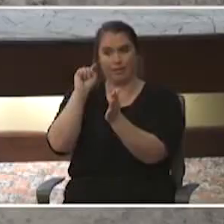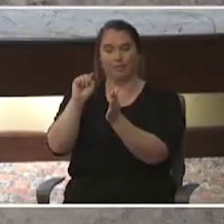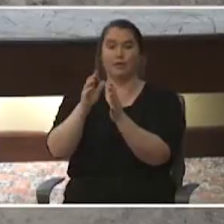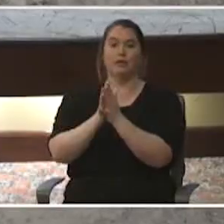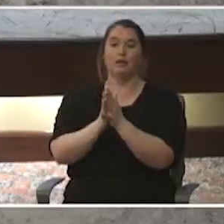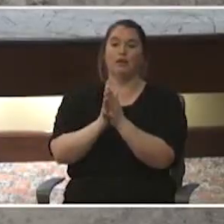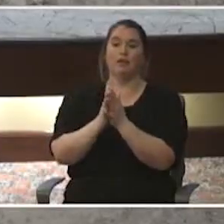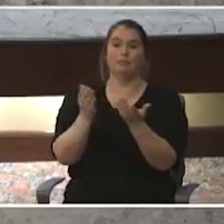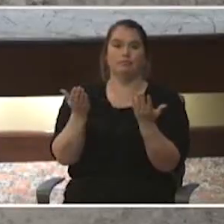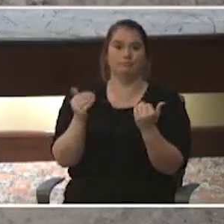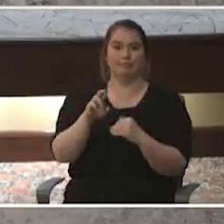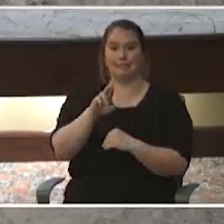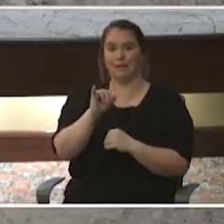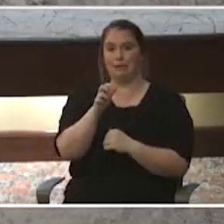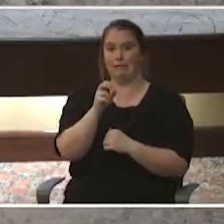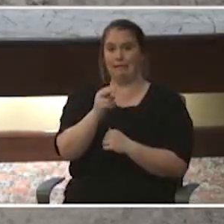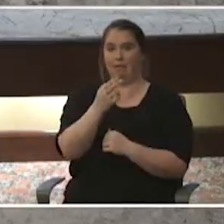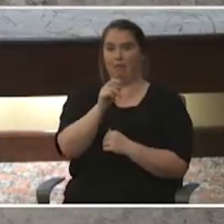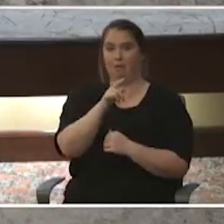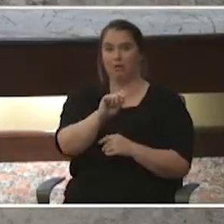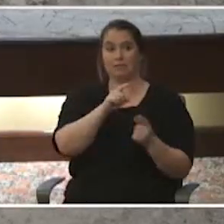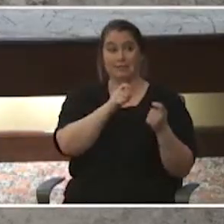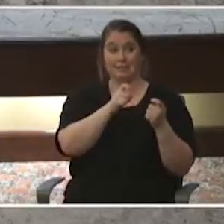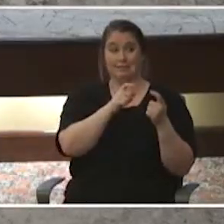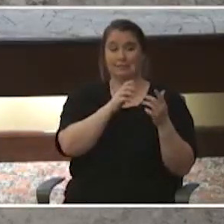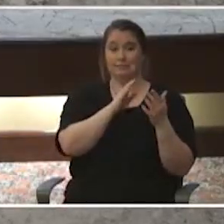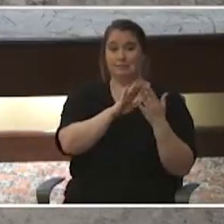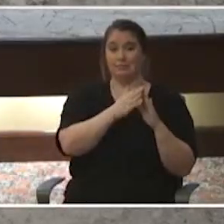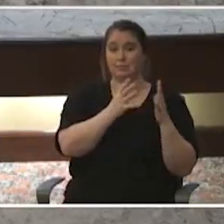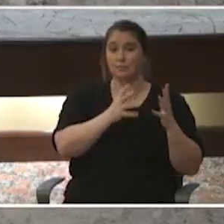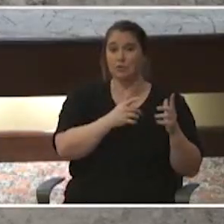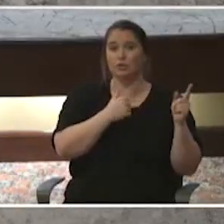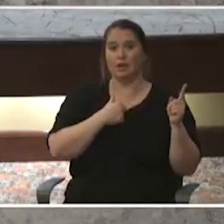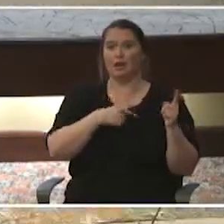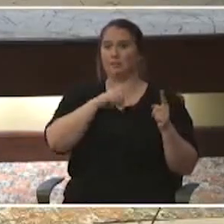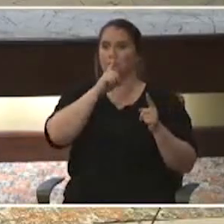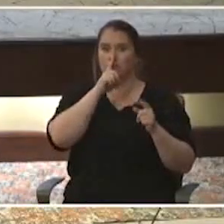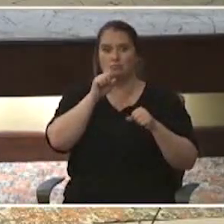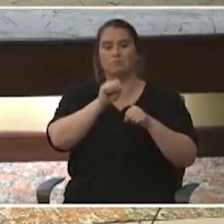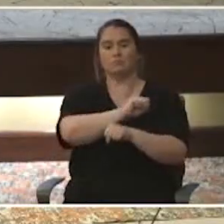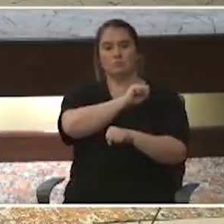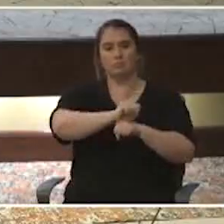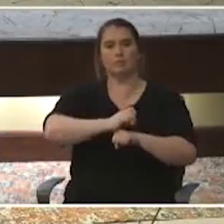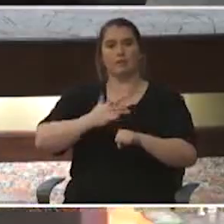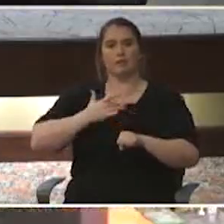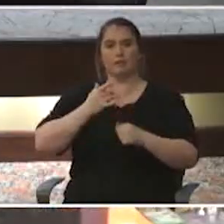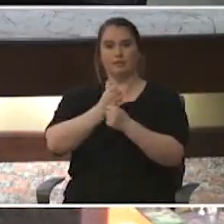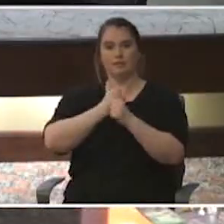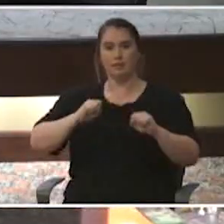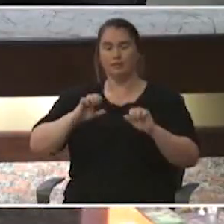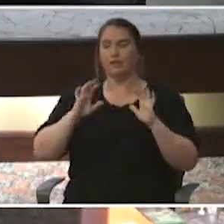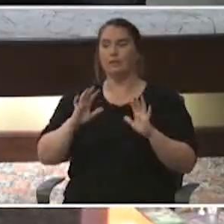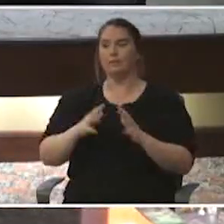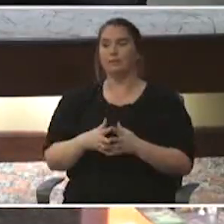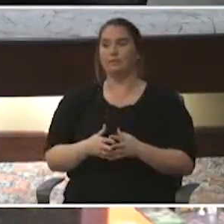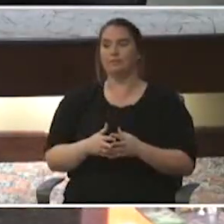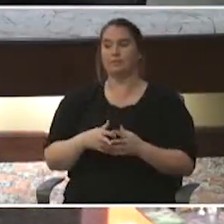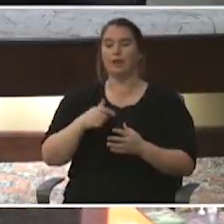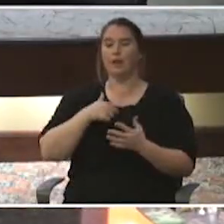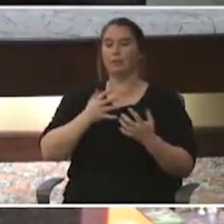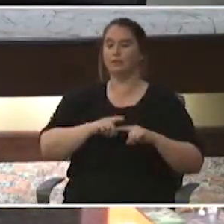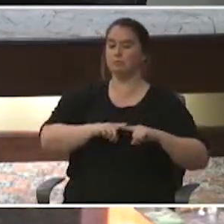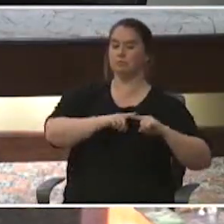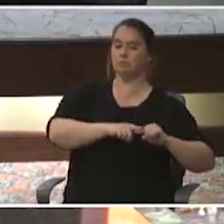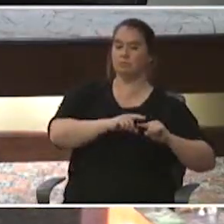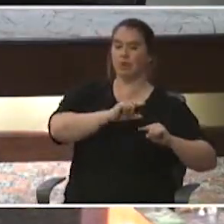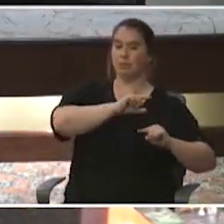Ryan, Assistant City Manager Holt, mentioned the safety, and I truly, truly felt safe. I'm gonna lean on the police. The